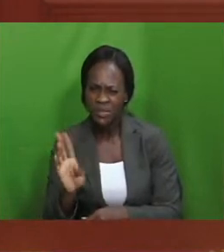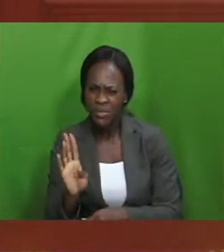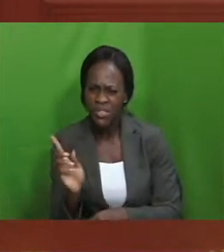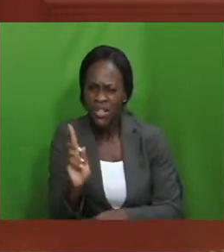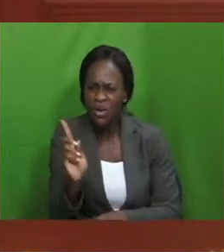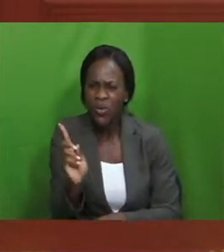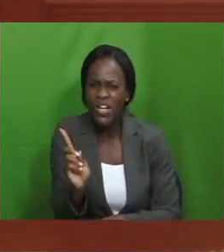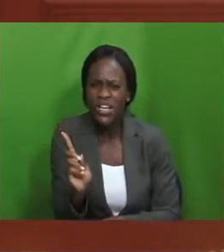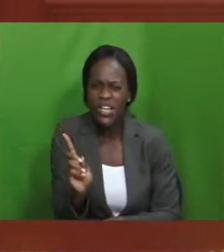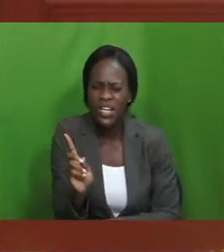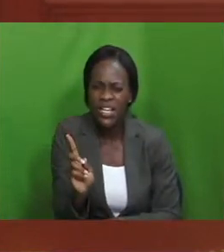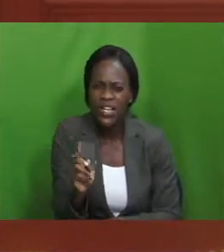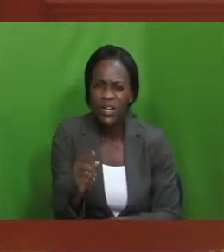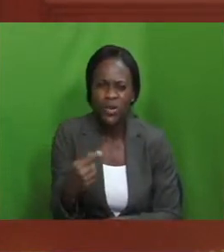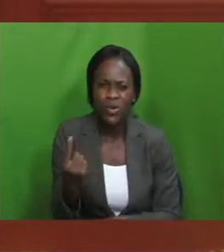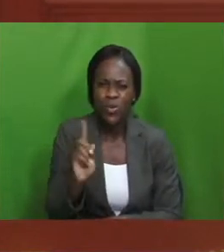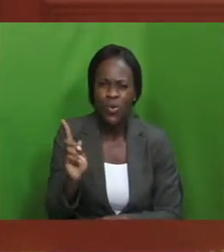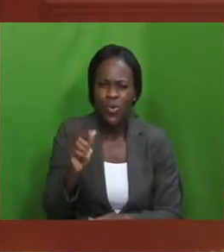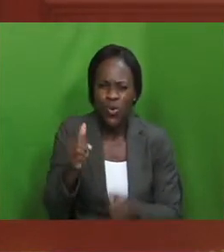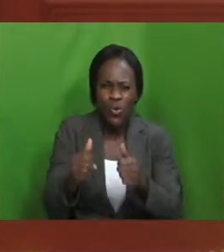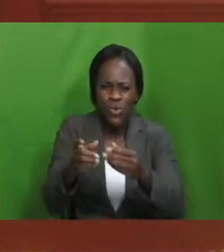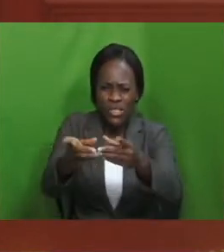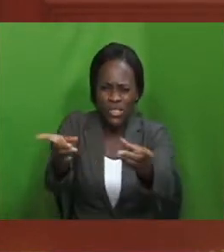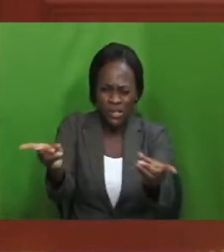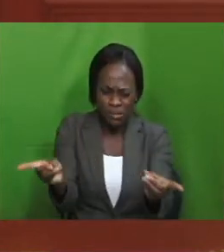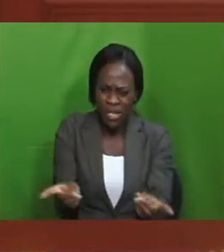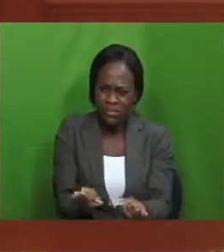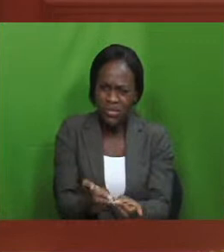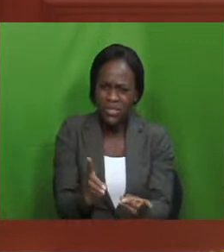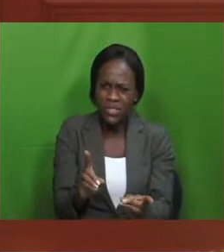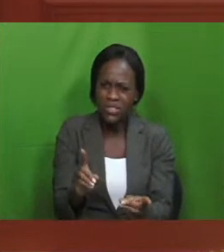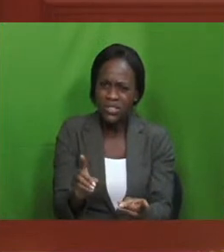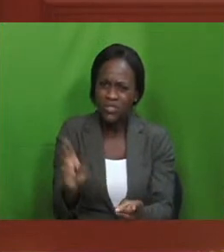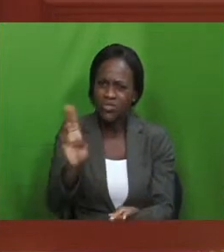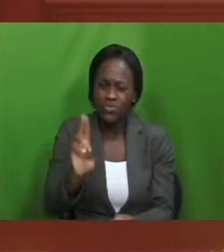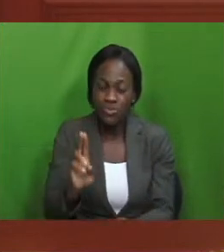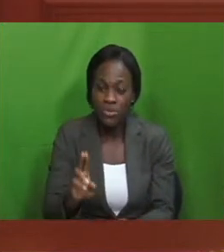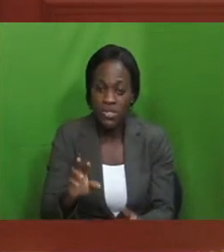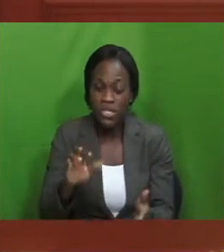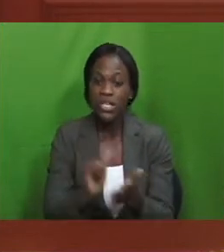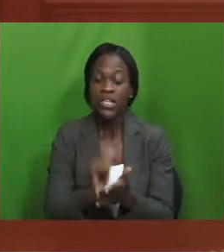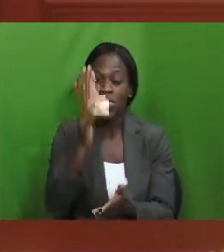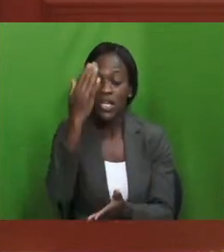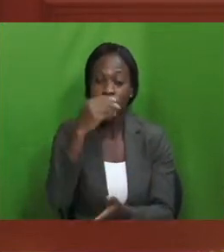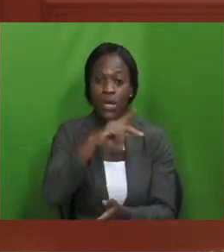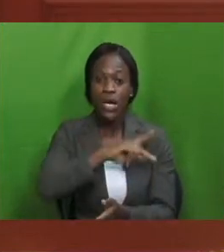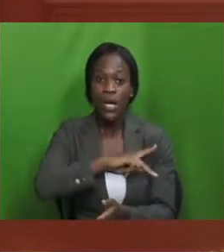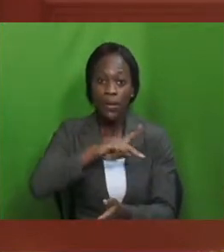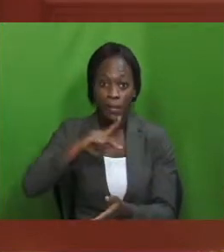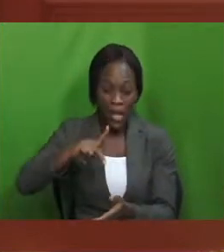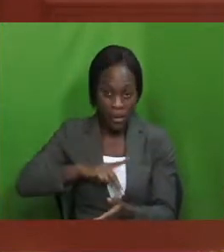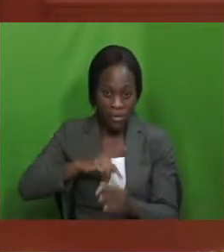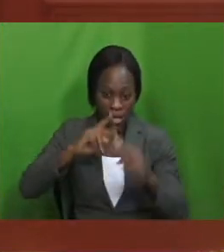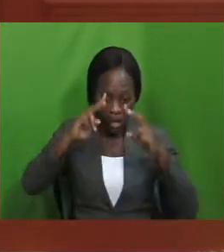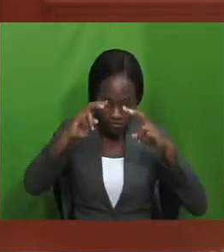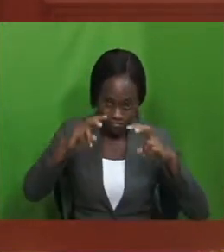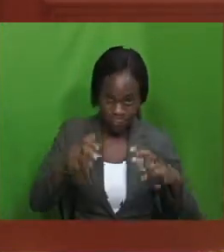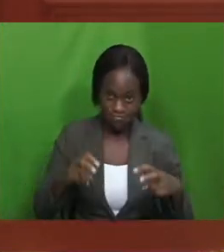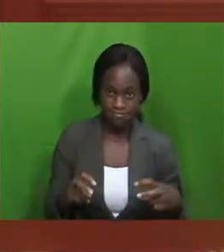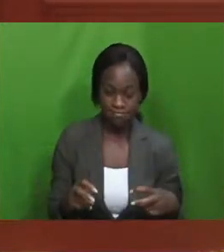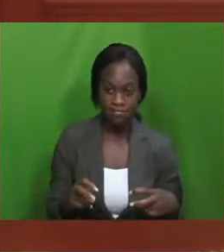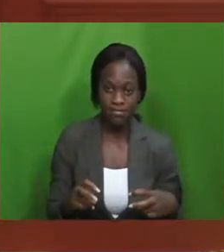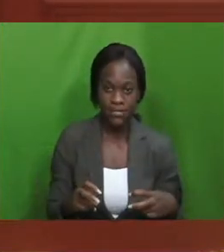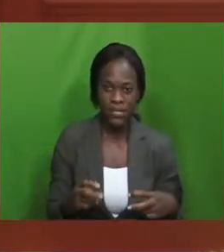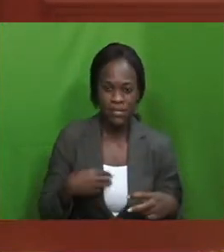Which ministry, which department, to do what? That is why Parliament exercises oversight. Mr. Speaker, I can